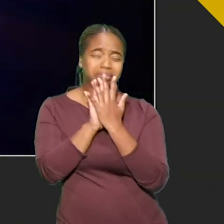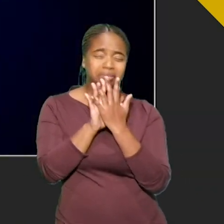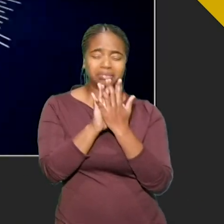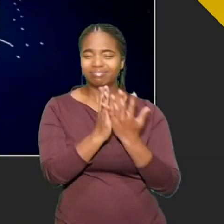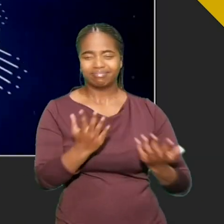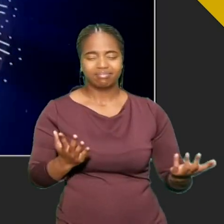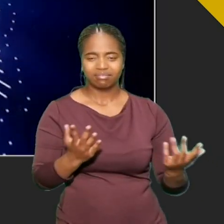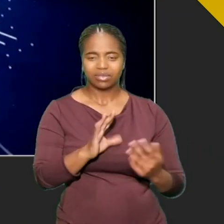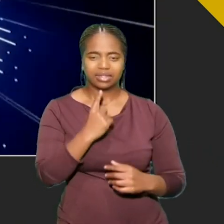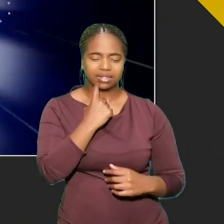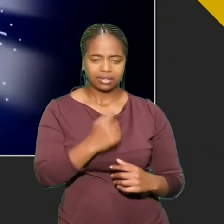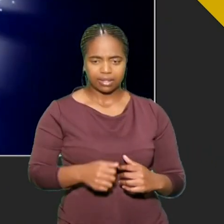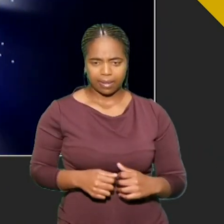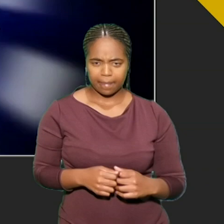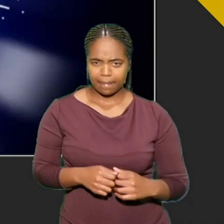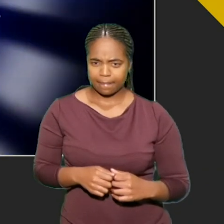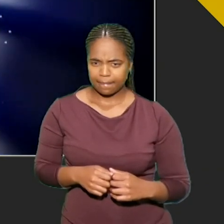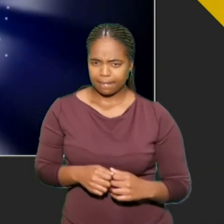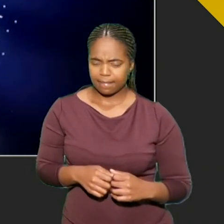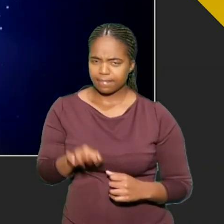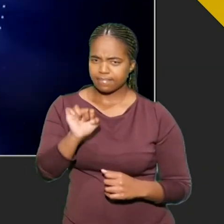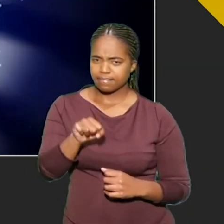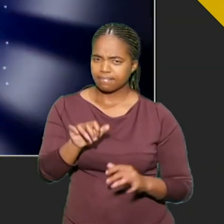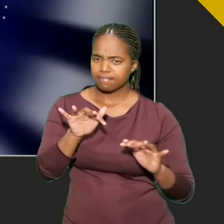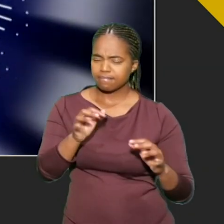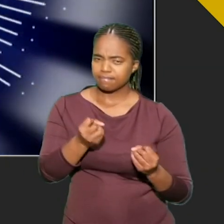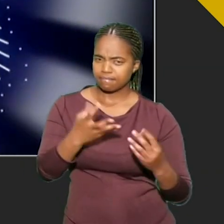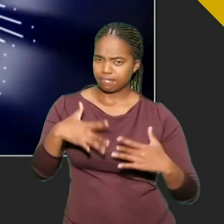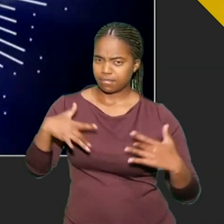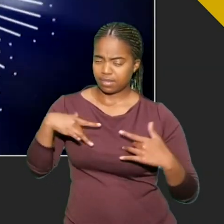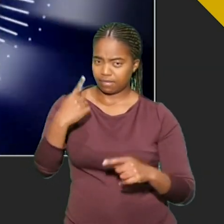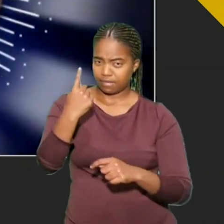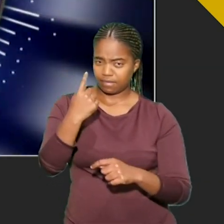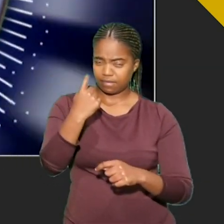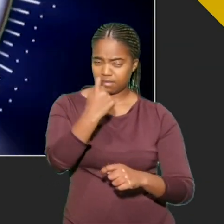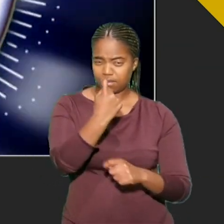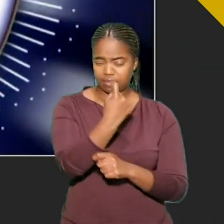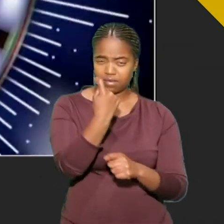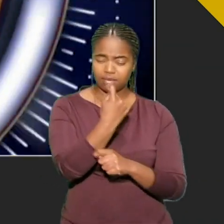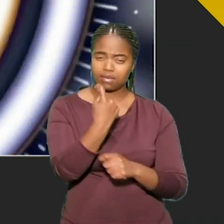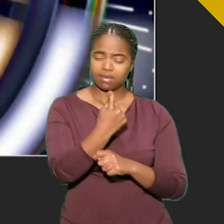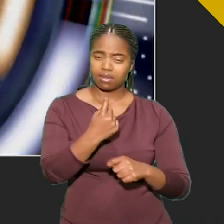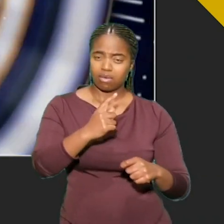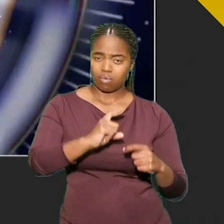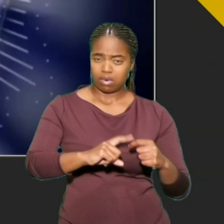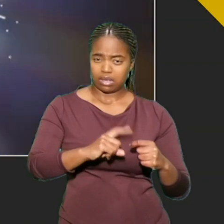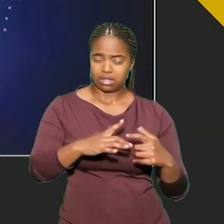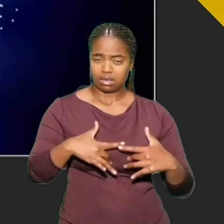an stay in rural areas. I think the quality of the environment that I'm living